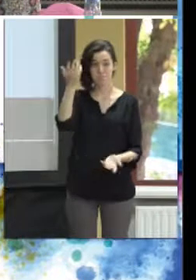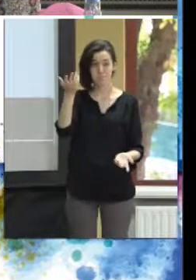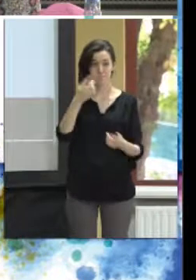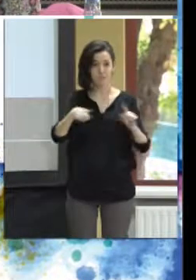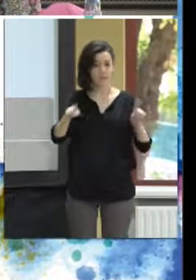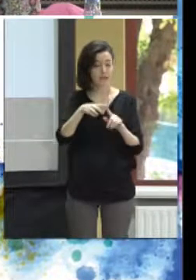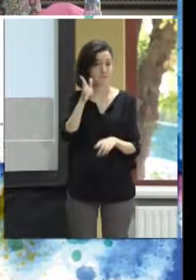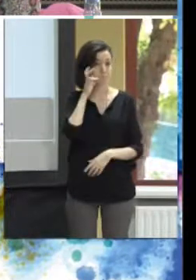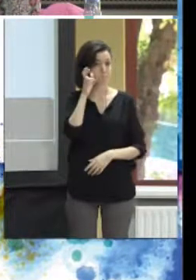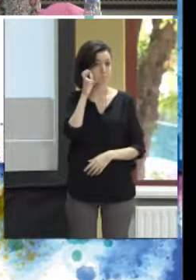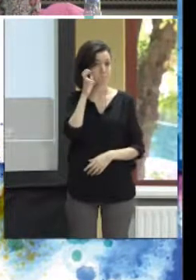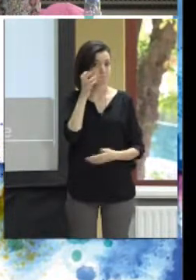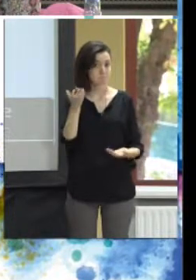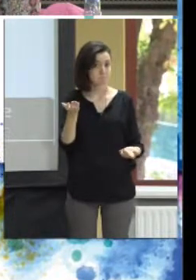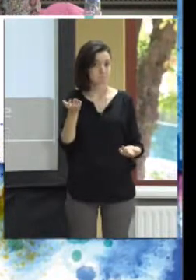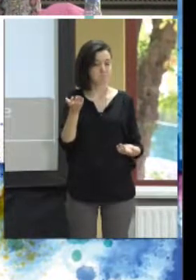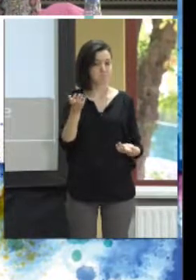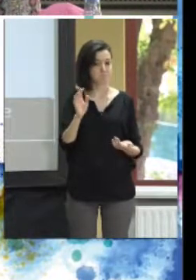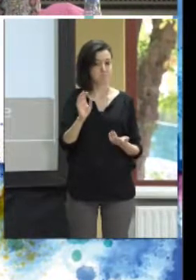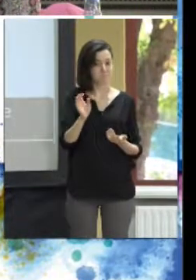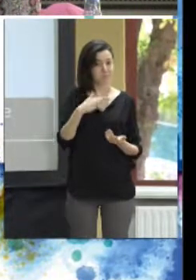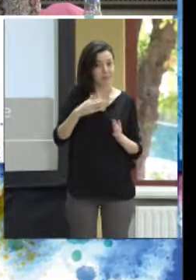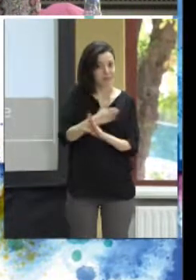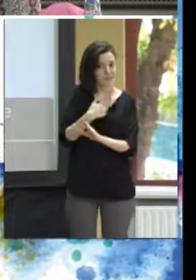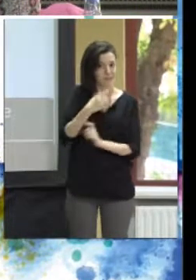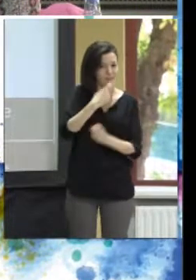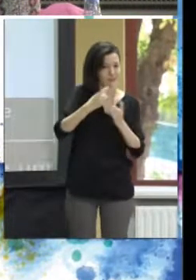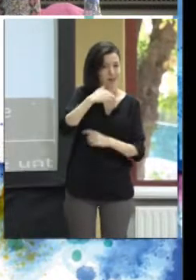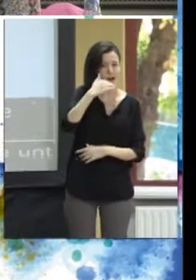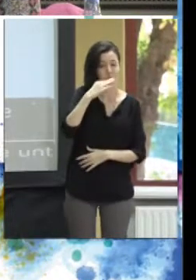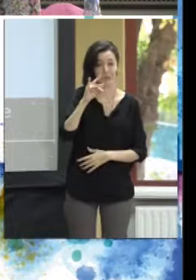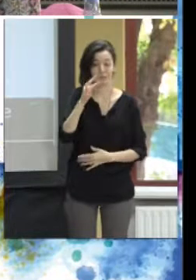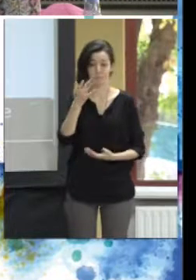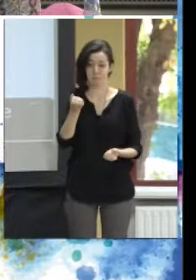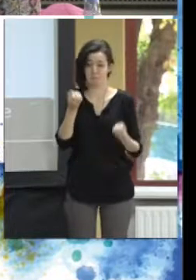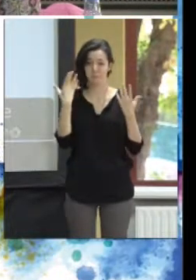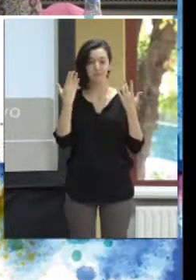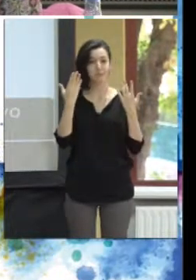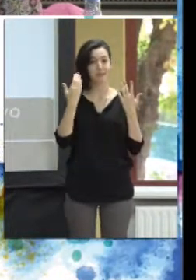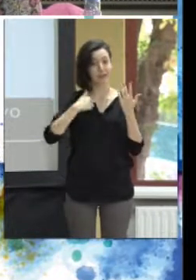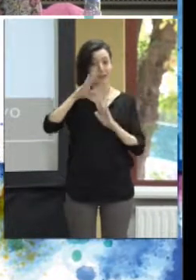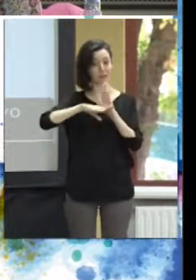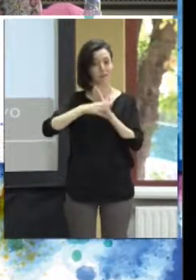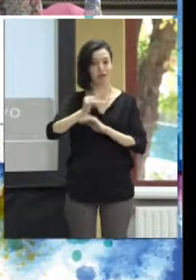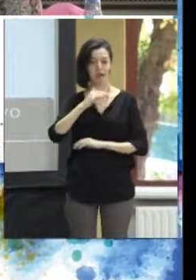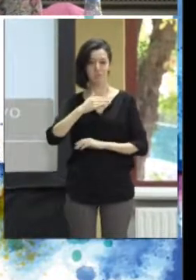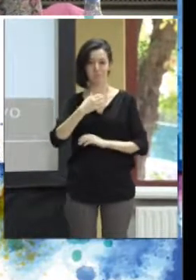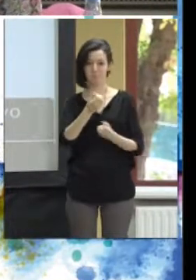just listening to the music and with information that I had brought previously. But with the app, I can